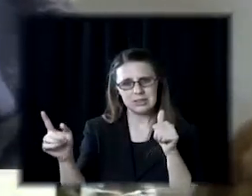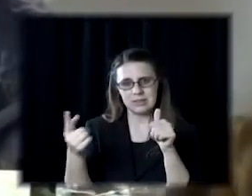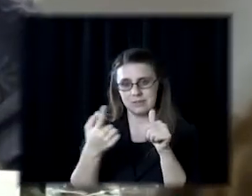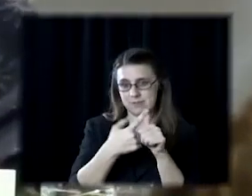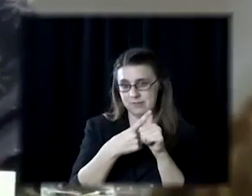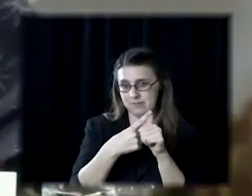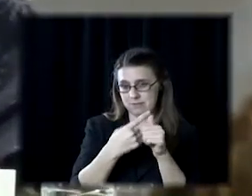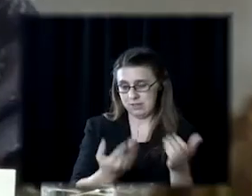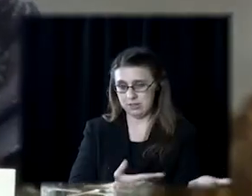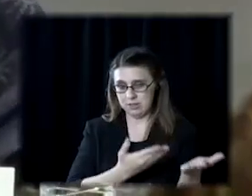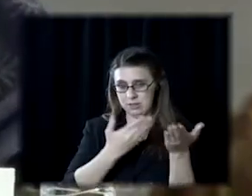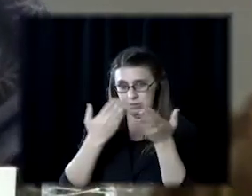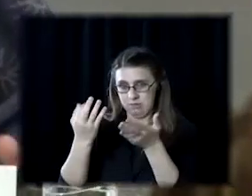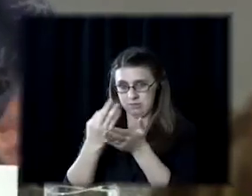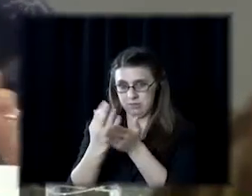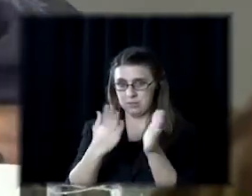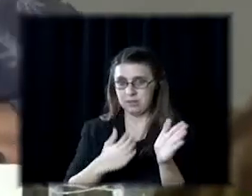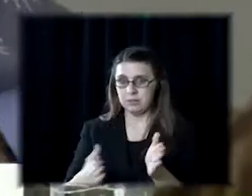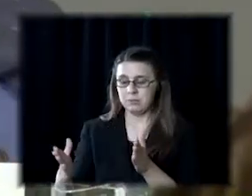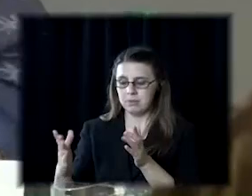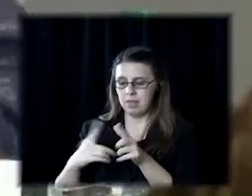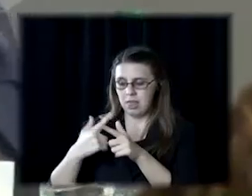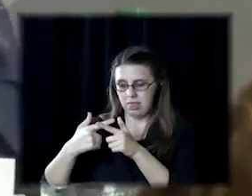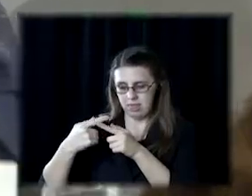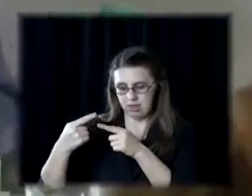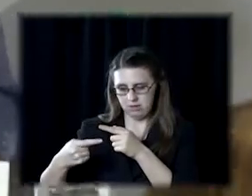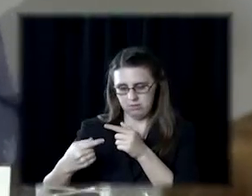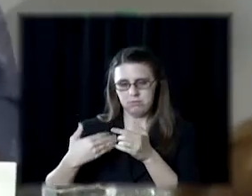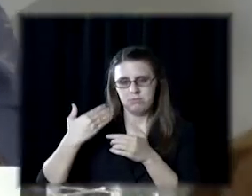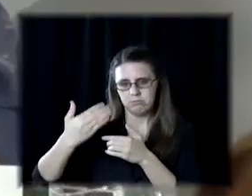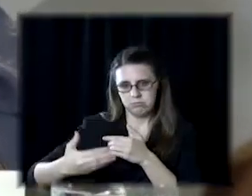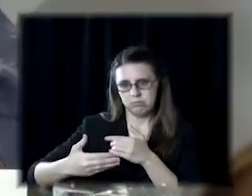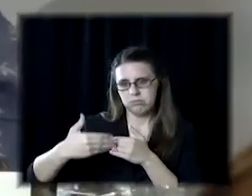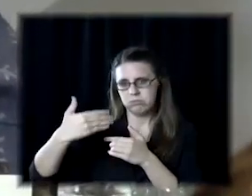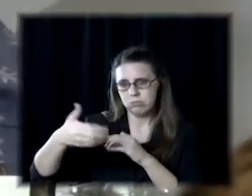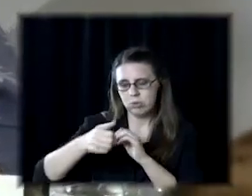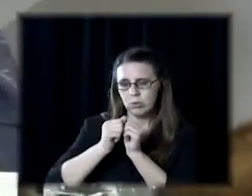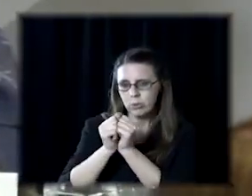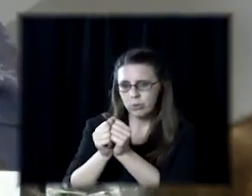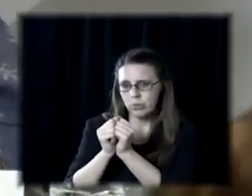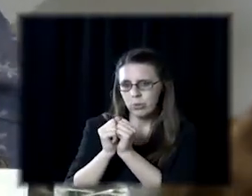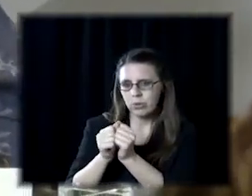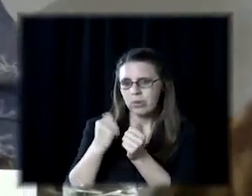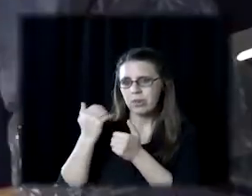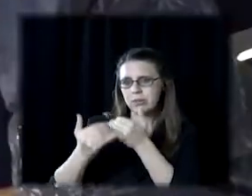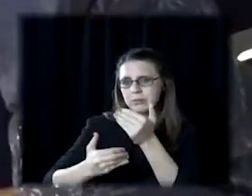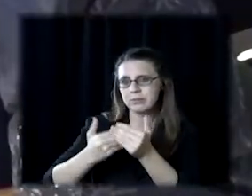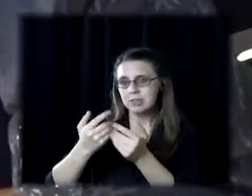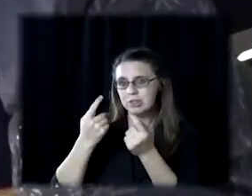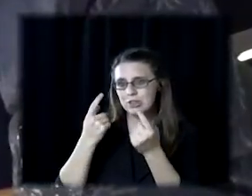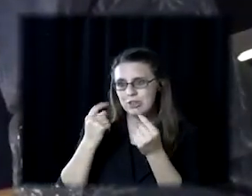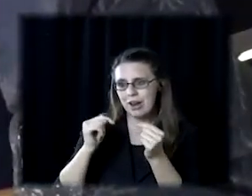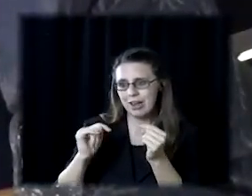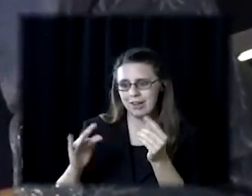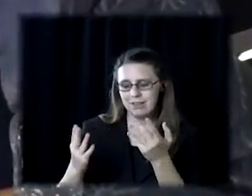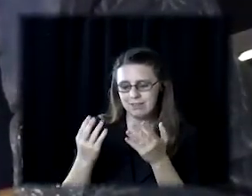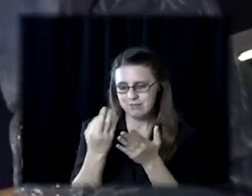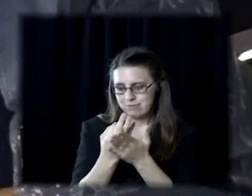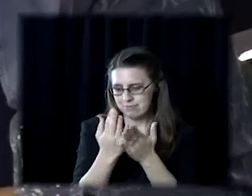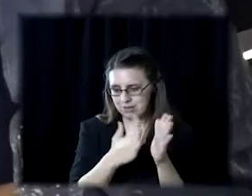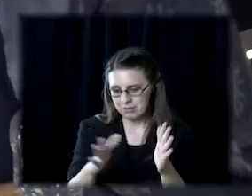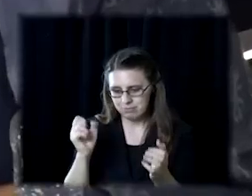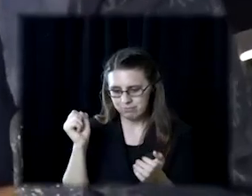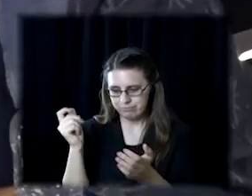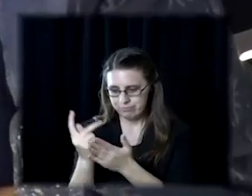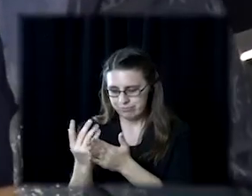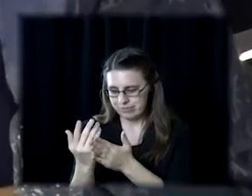the fiscal plans, and then we move from there in a collaborative fashion to try and complete them before June 30th, and the budget would follow,